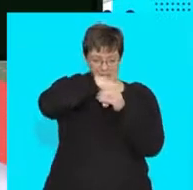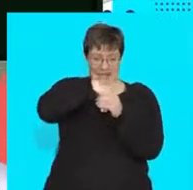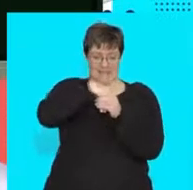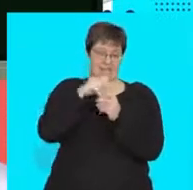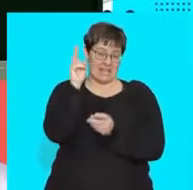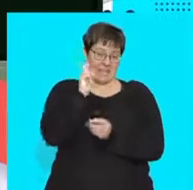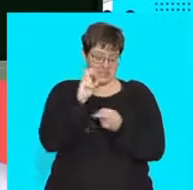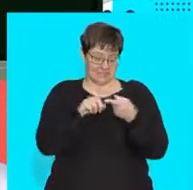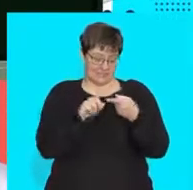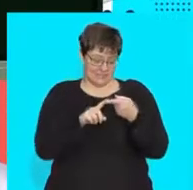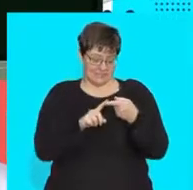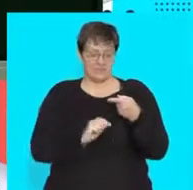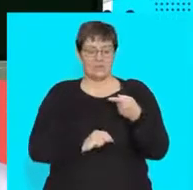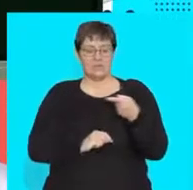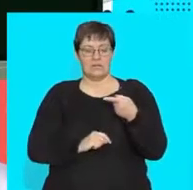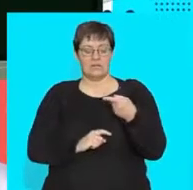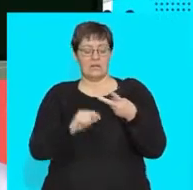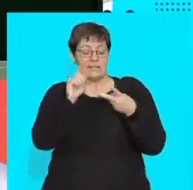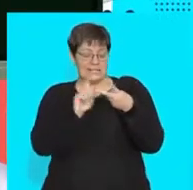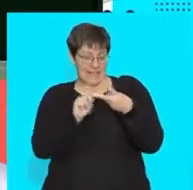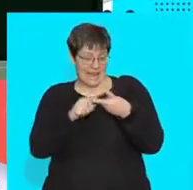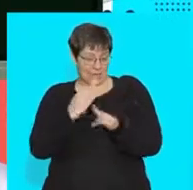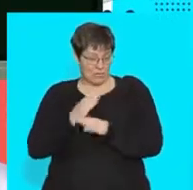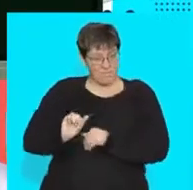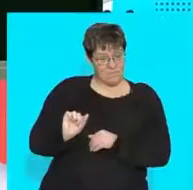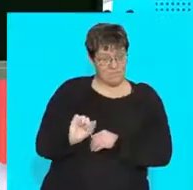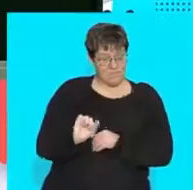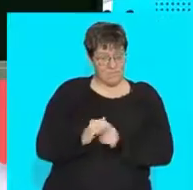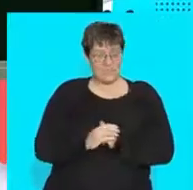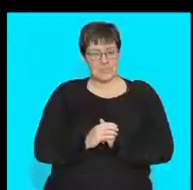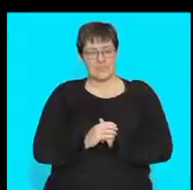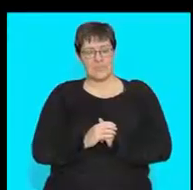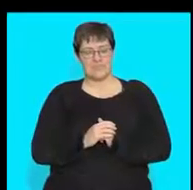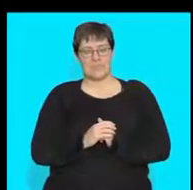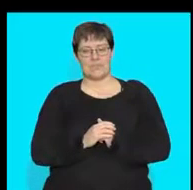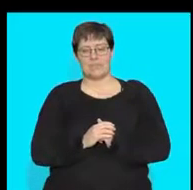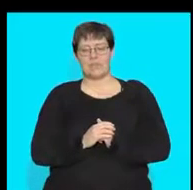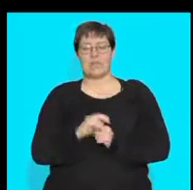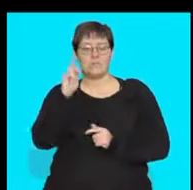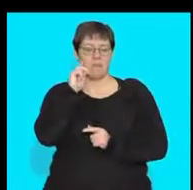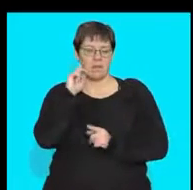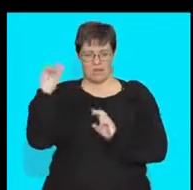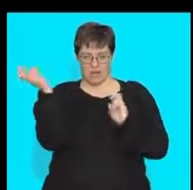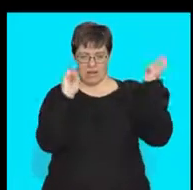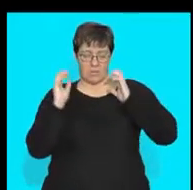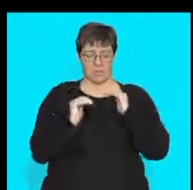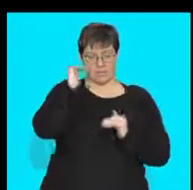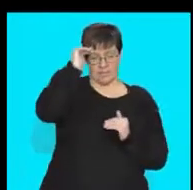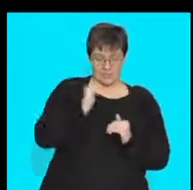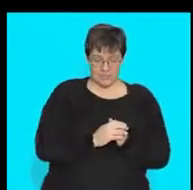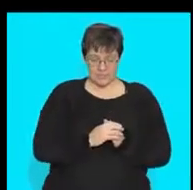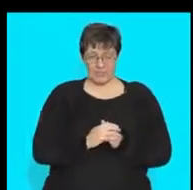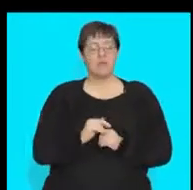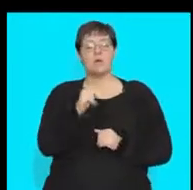inner ear. That's the first function of ossicles. The second function is amplification. Remember I